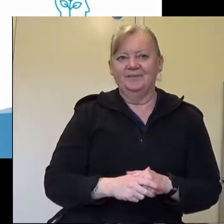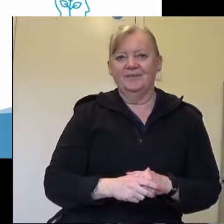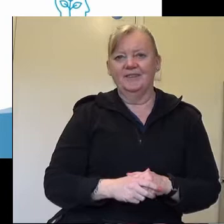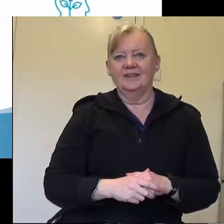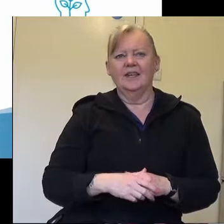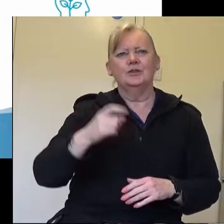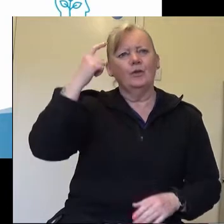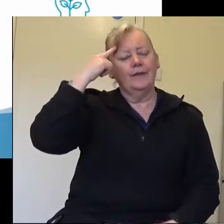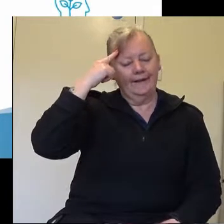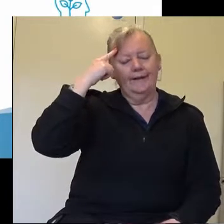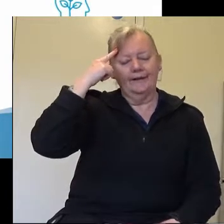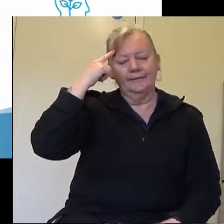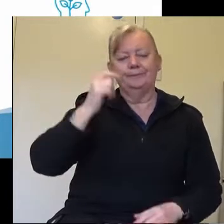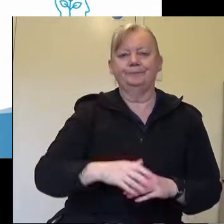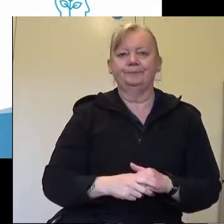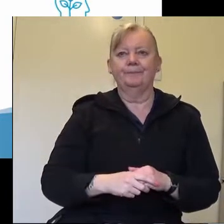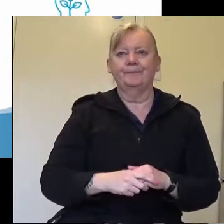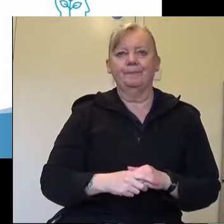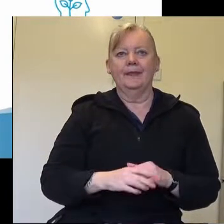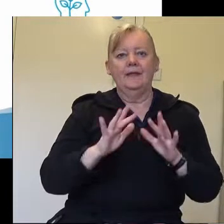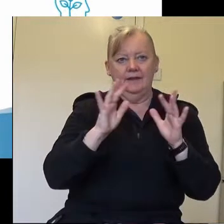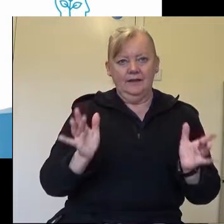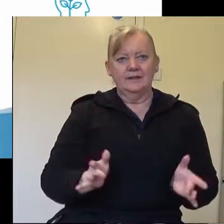to us, okay? Because think about it.